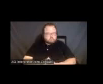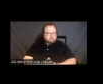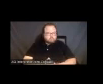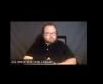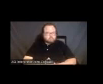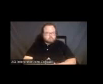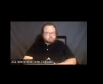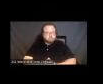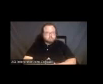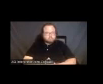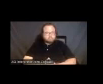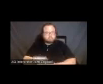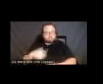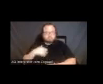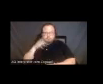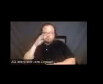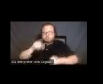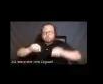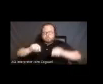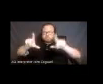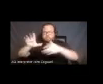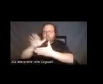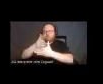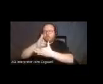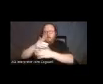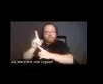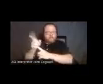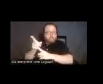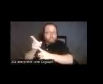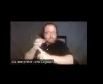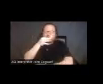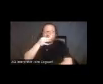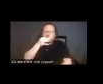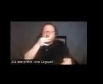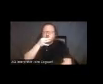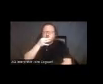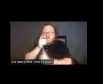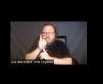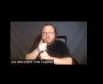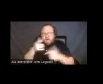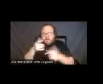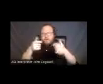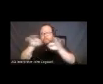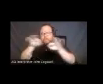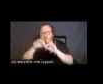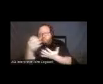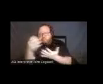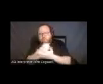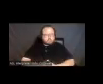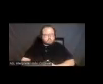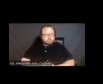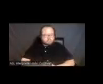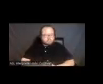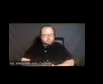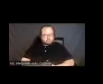And I will screen share the actual minutes themselves in a second here. So give you time to look at that.